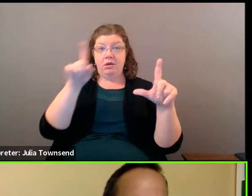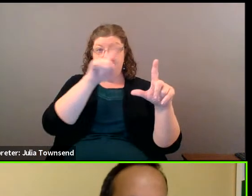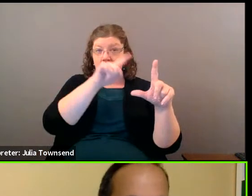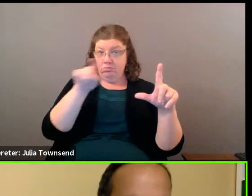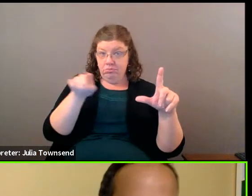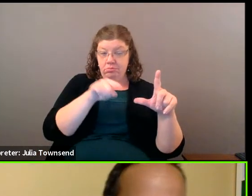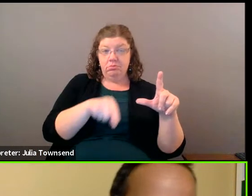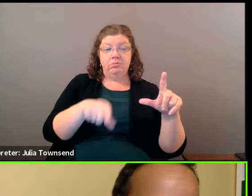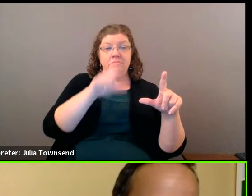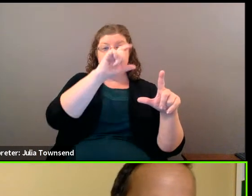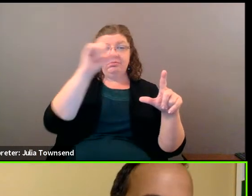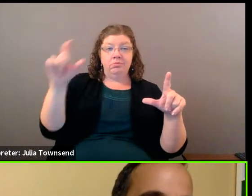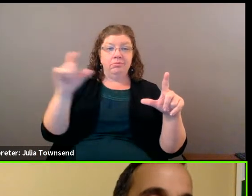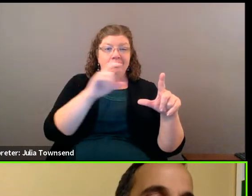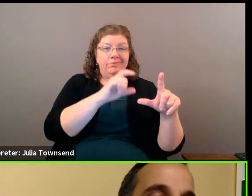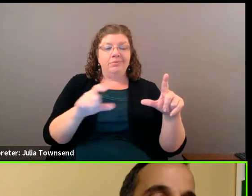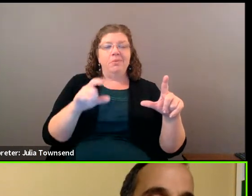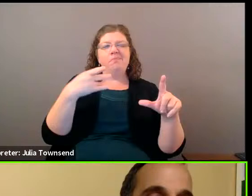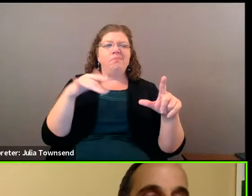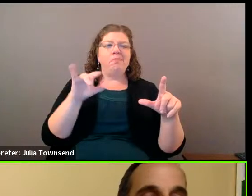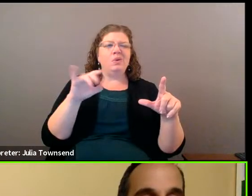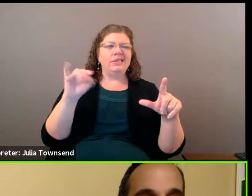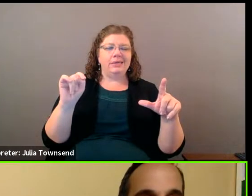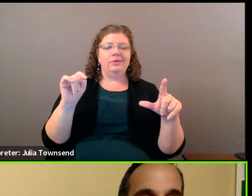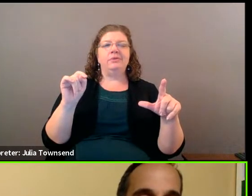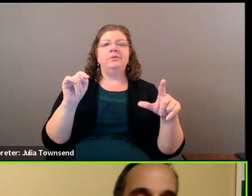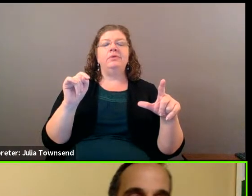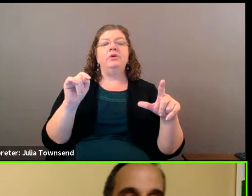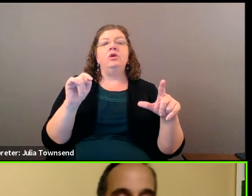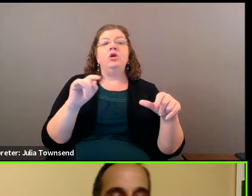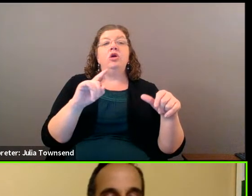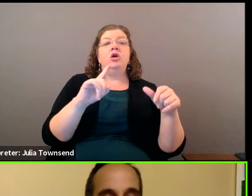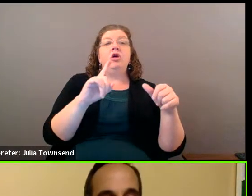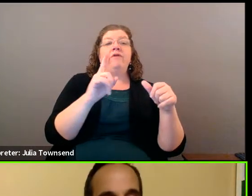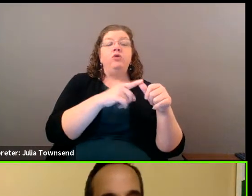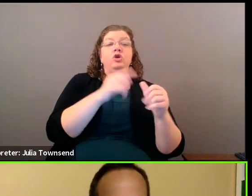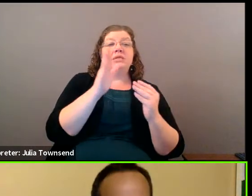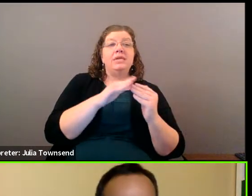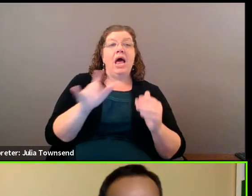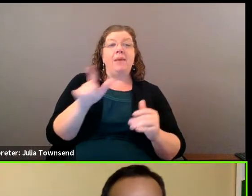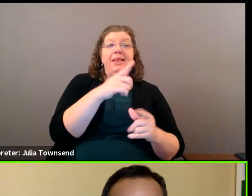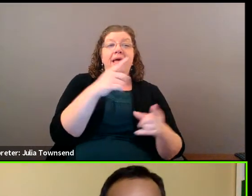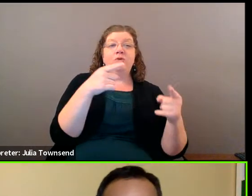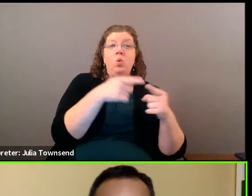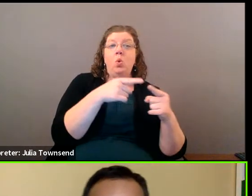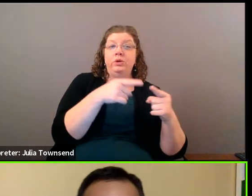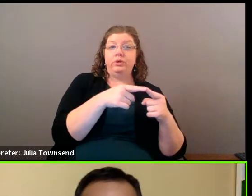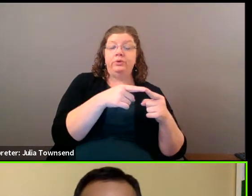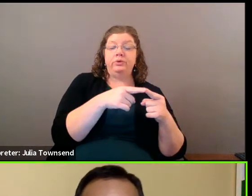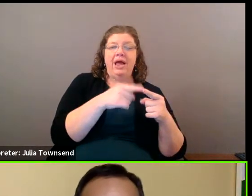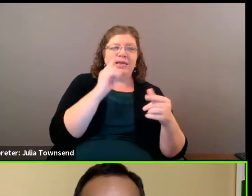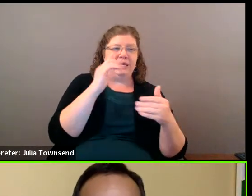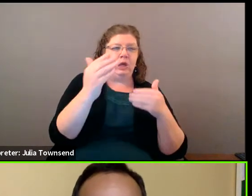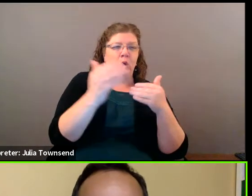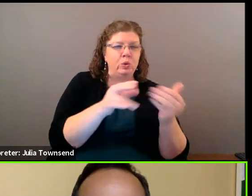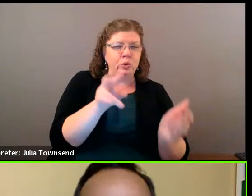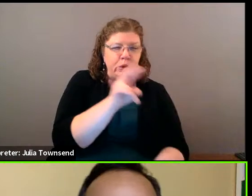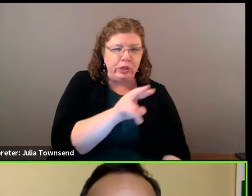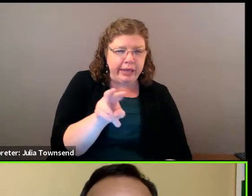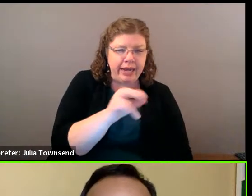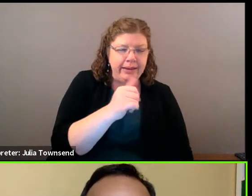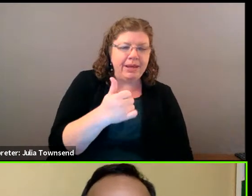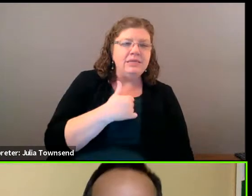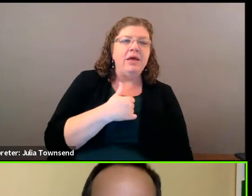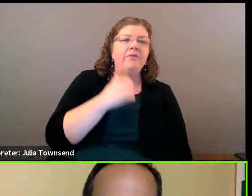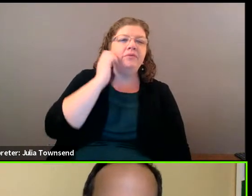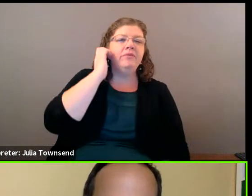of these virtual Post-it notes, the first upper left corner, and I got to get a closer look at it myself.